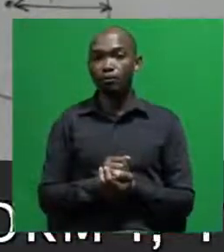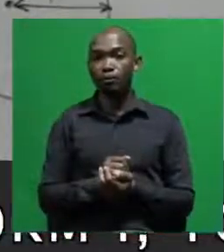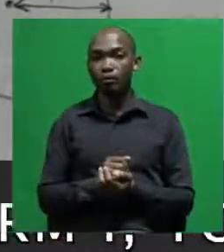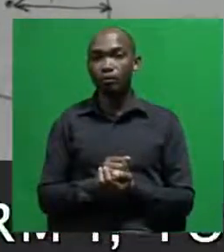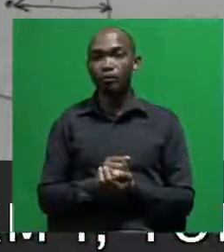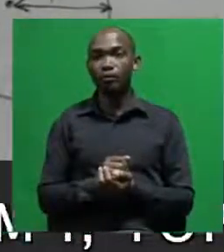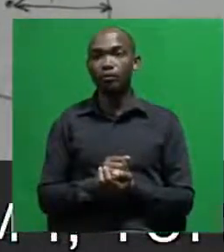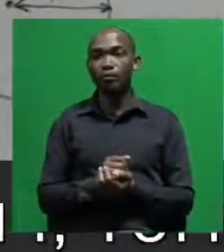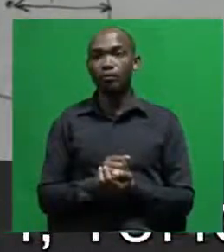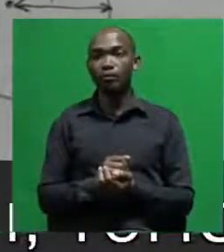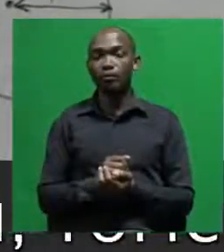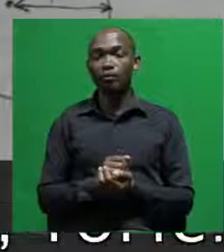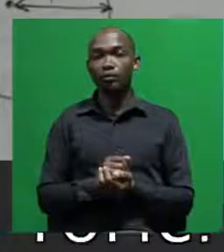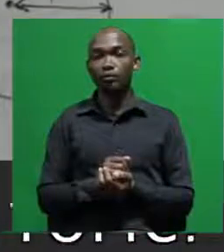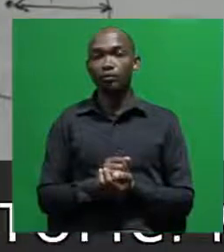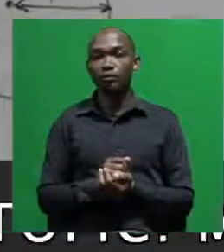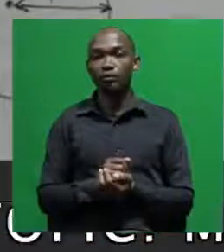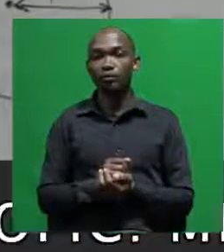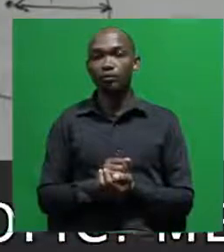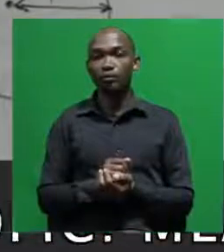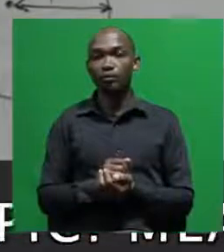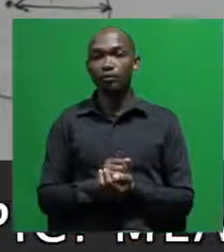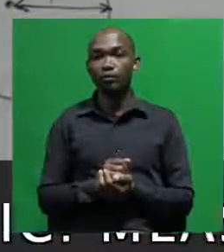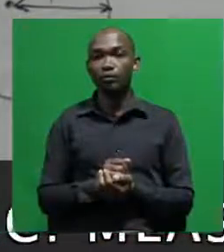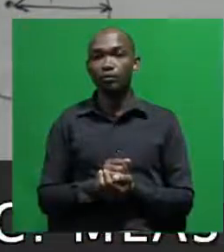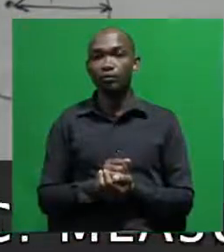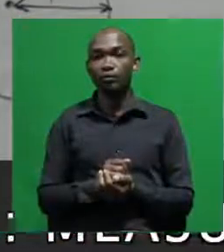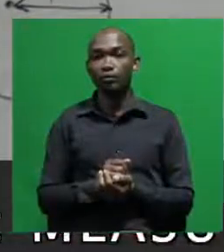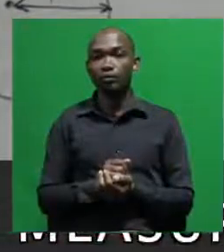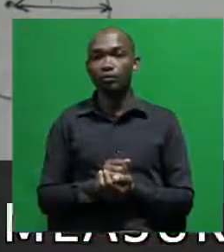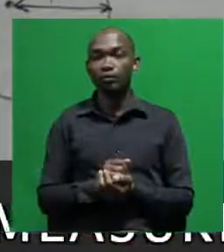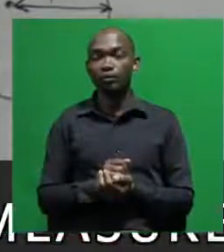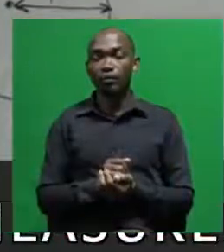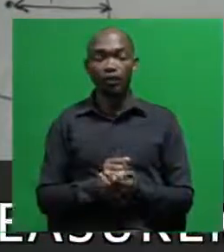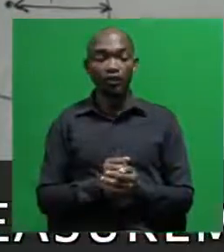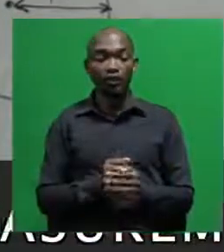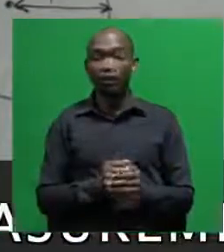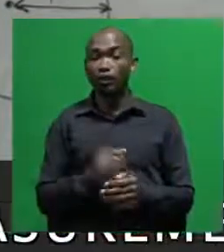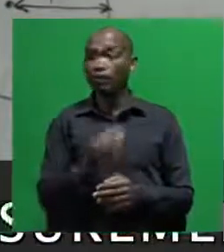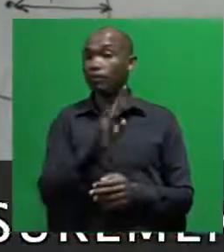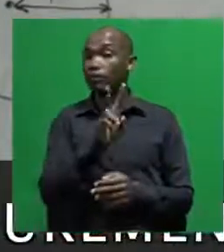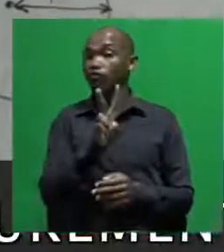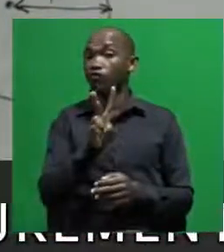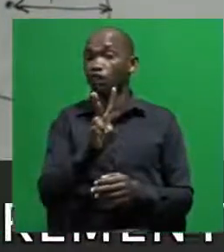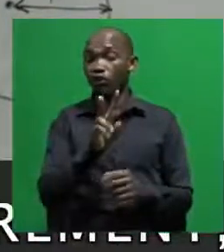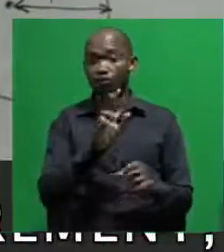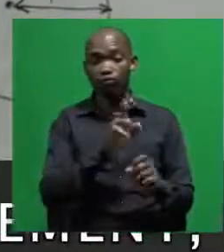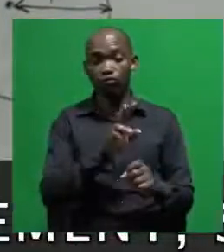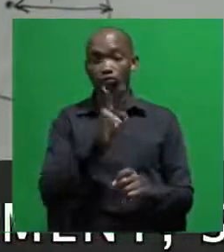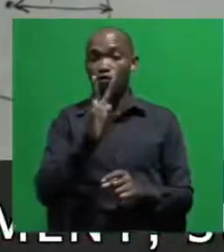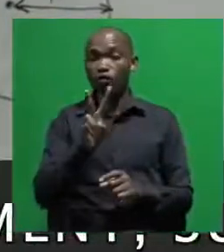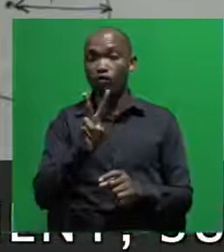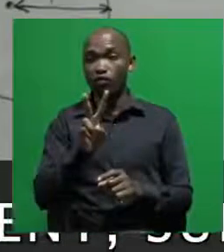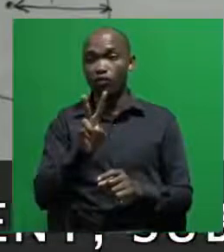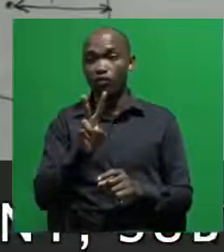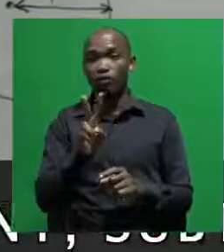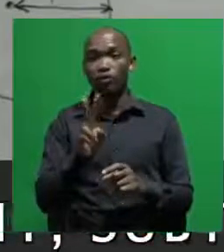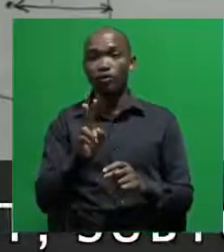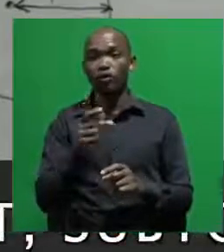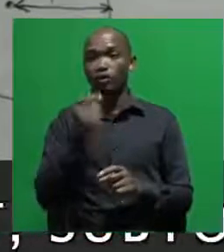Are you ready for that? Okay, thank you. So the volume for the spherical